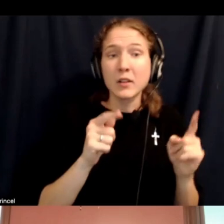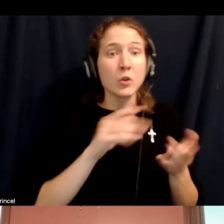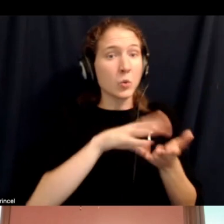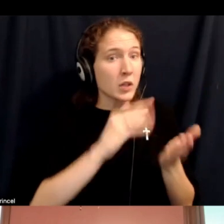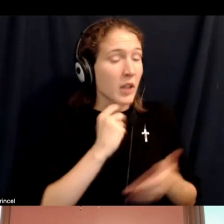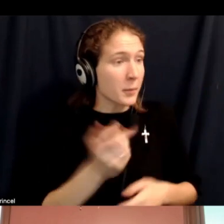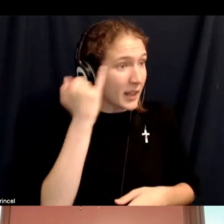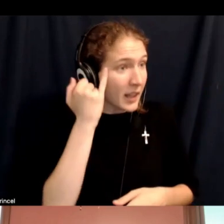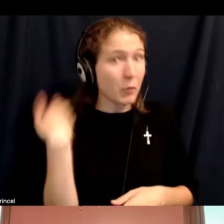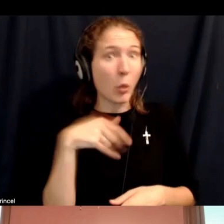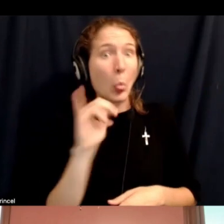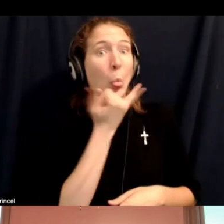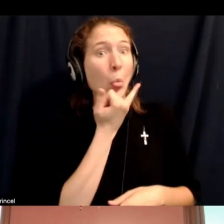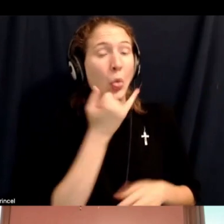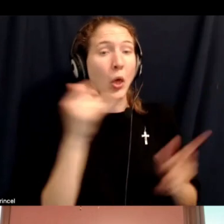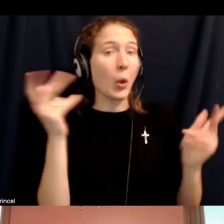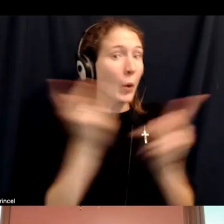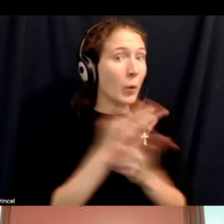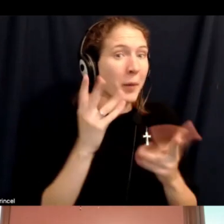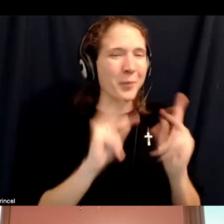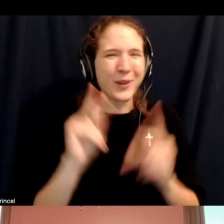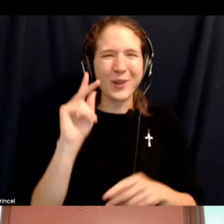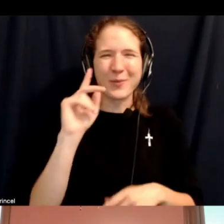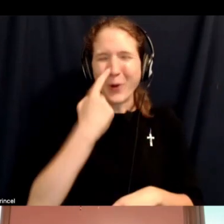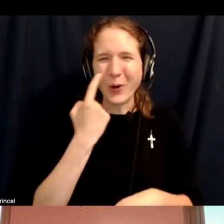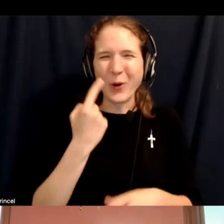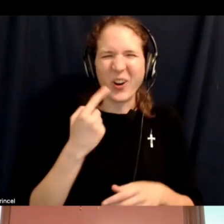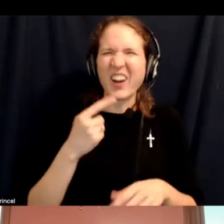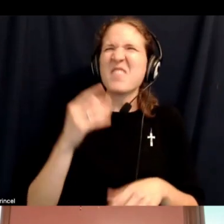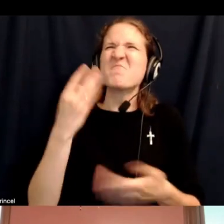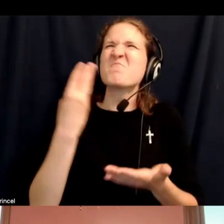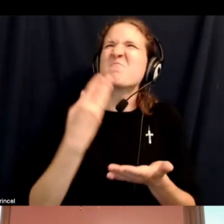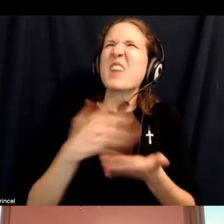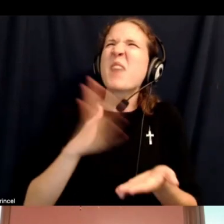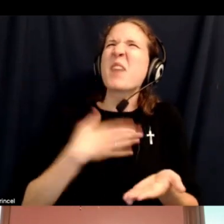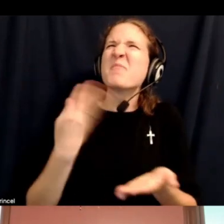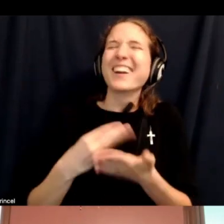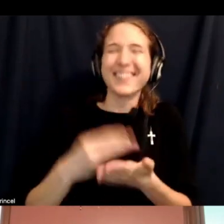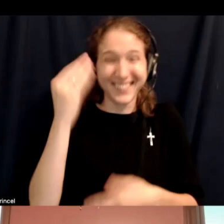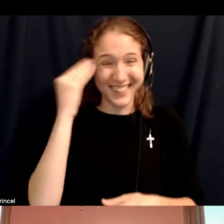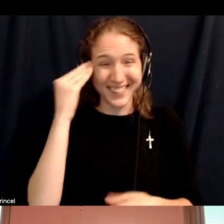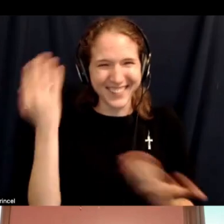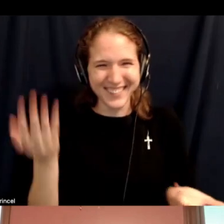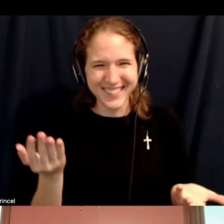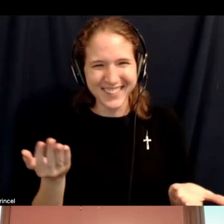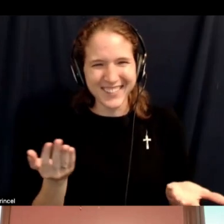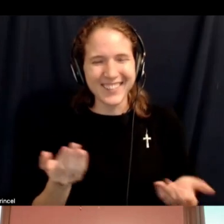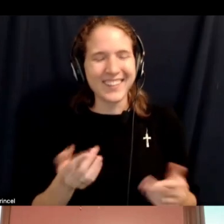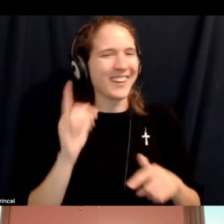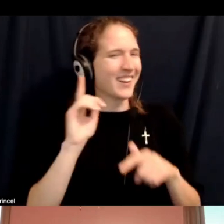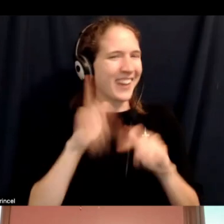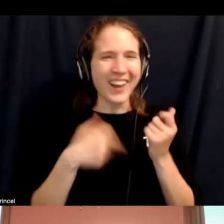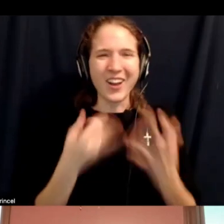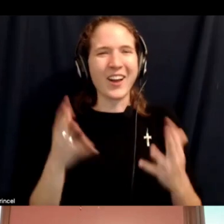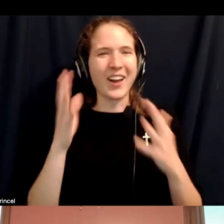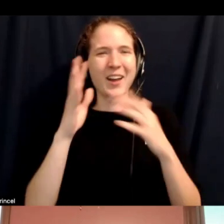malpractice, the worst we can do is bore somebody or waste their money. We cannot transplant an organ or make a building fall down on their